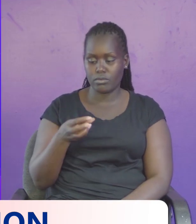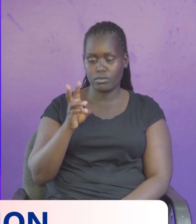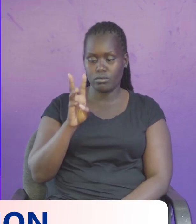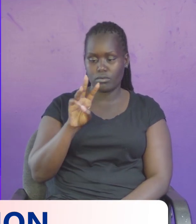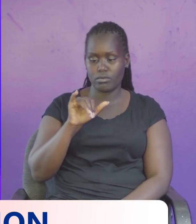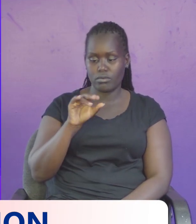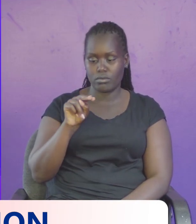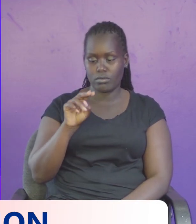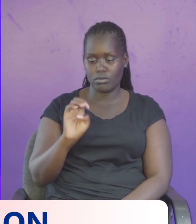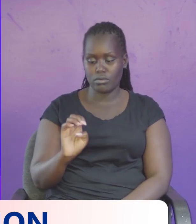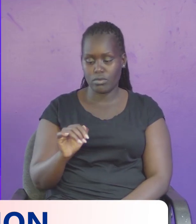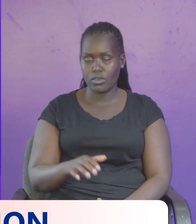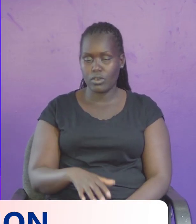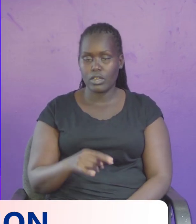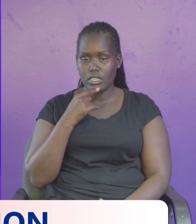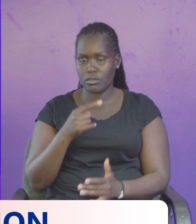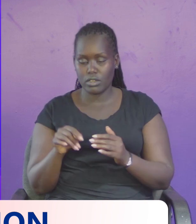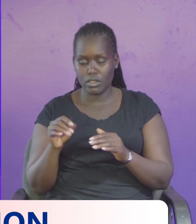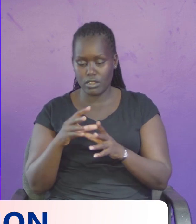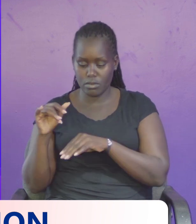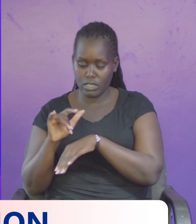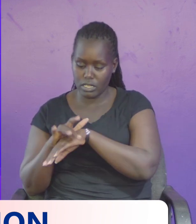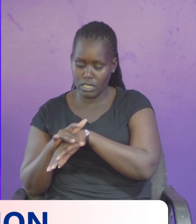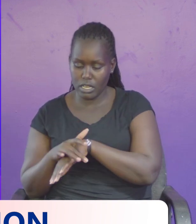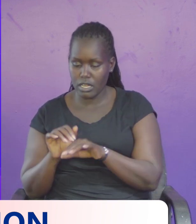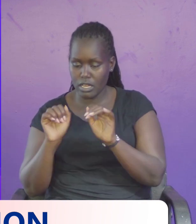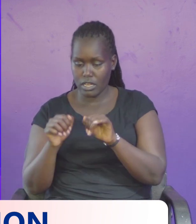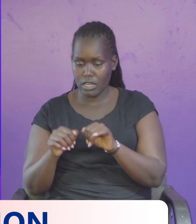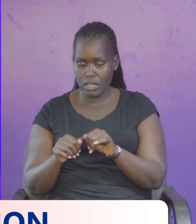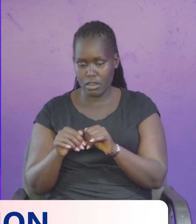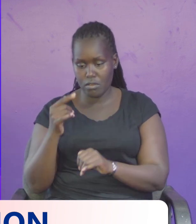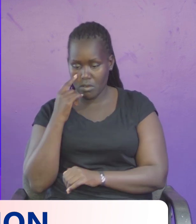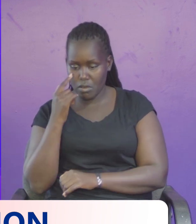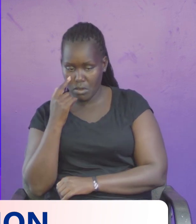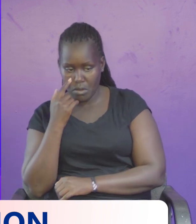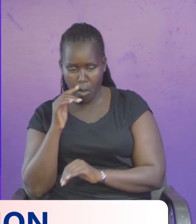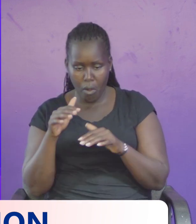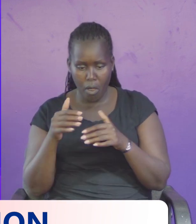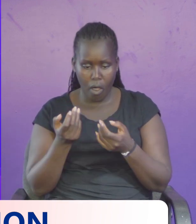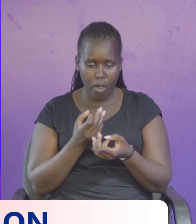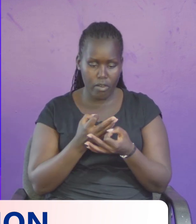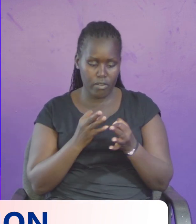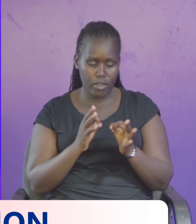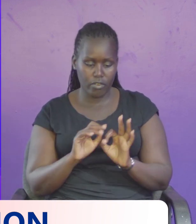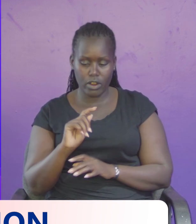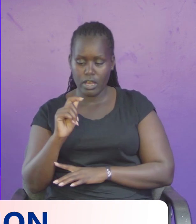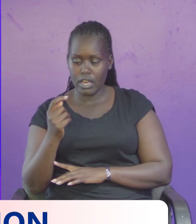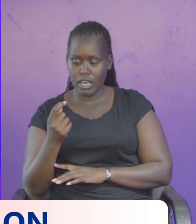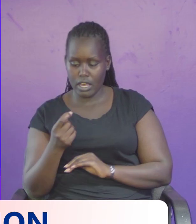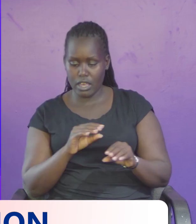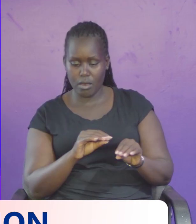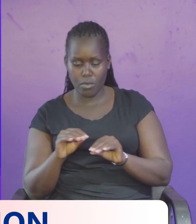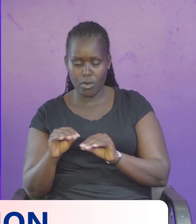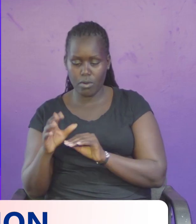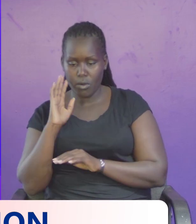Bob Njagi said they went slightly earlier so that they could explore how the rest of the Free Kenya movement would visit the